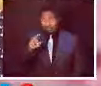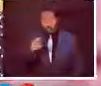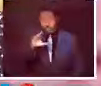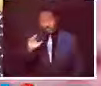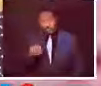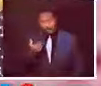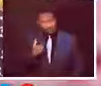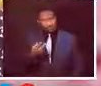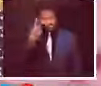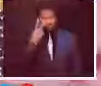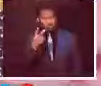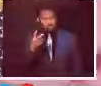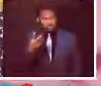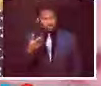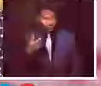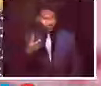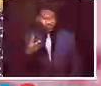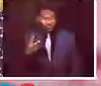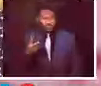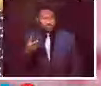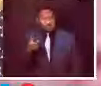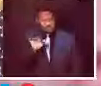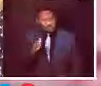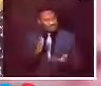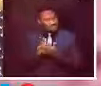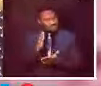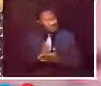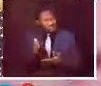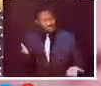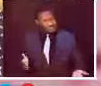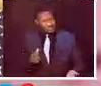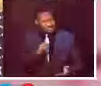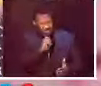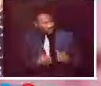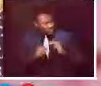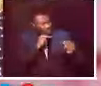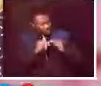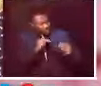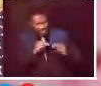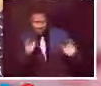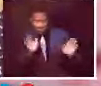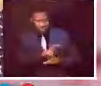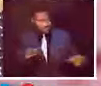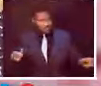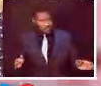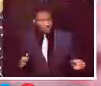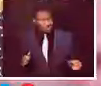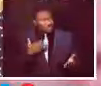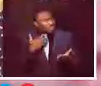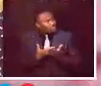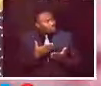two, which is as a matter of right. We are not negotiating. We are not begging anybody. We are not